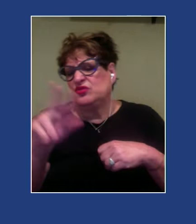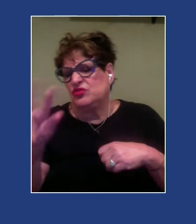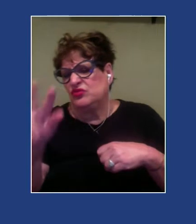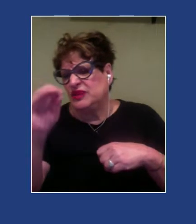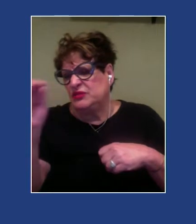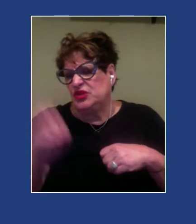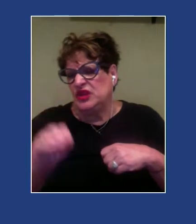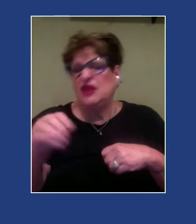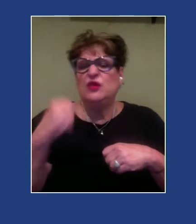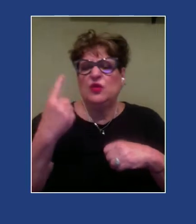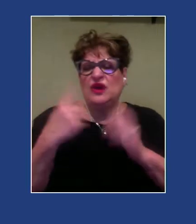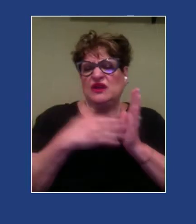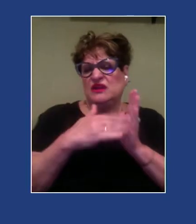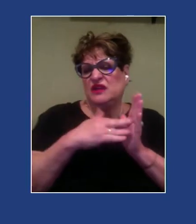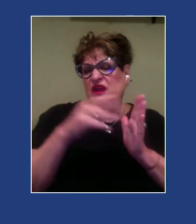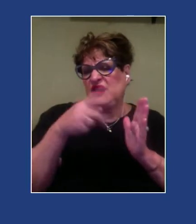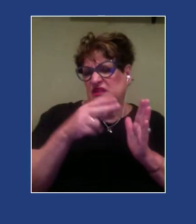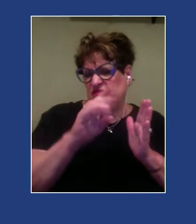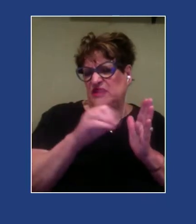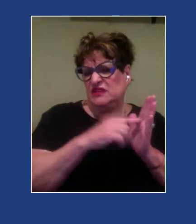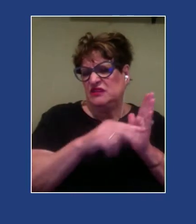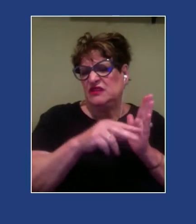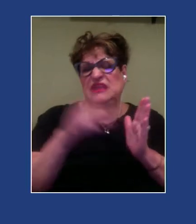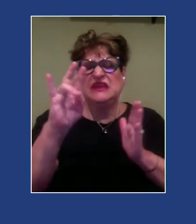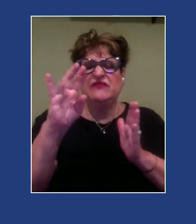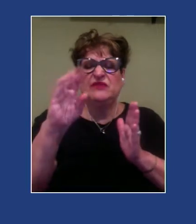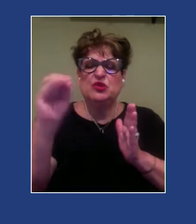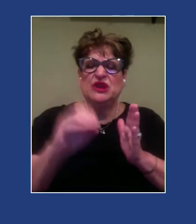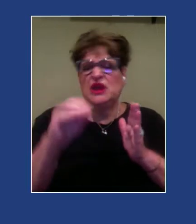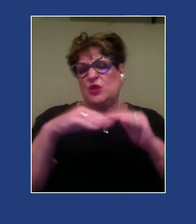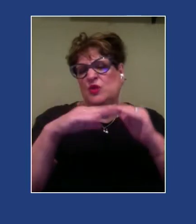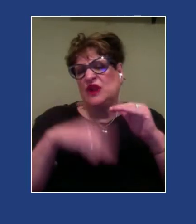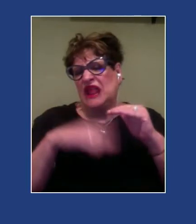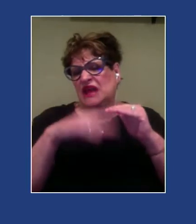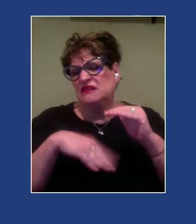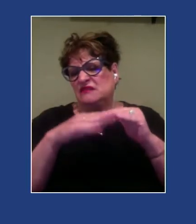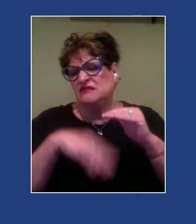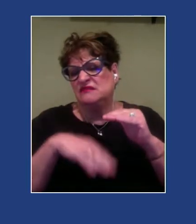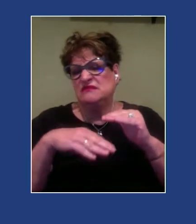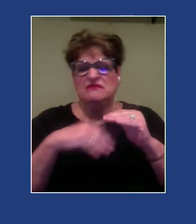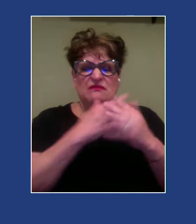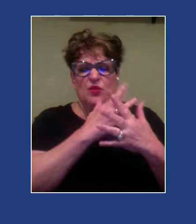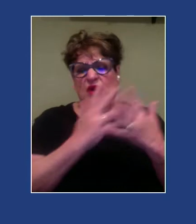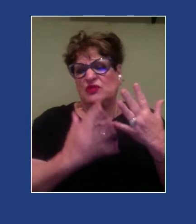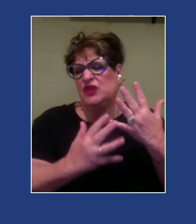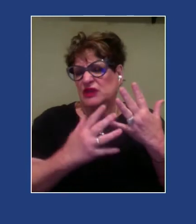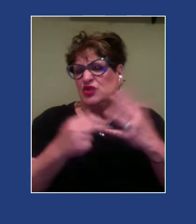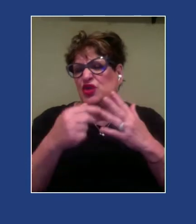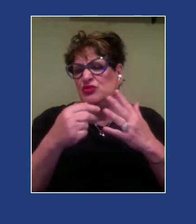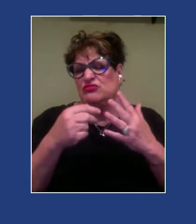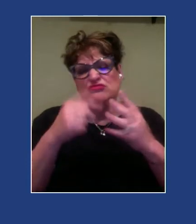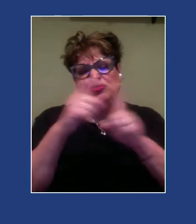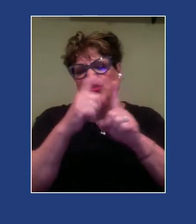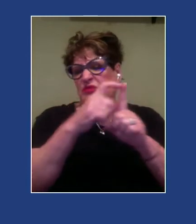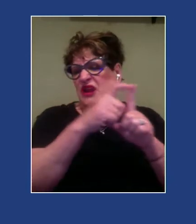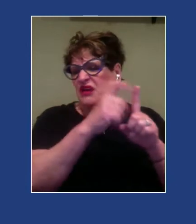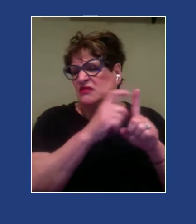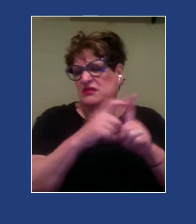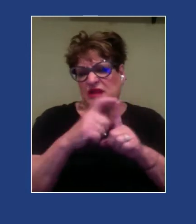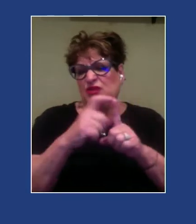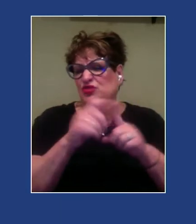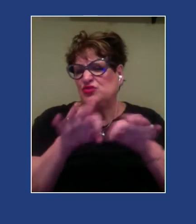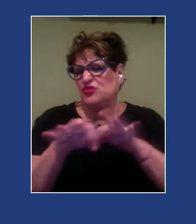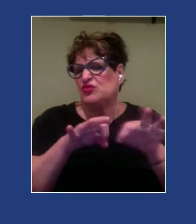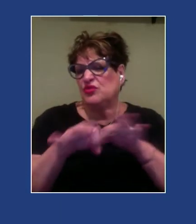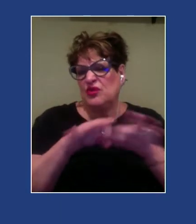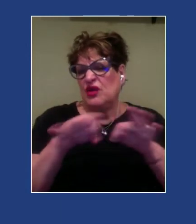those studies reporting a prevalence of 7% or less. These used very wide-ranging terminology to describe transgender and gender diverse people.